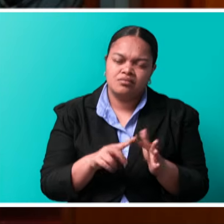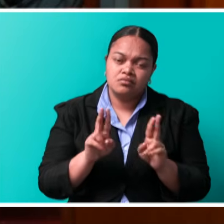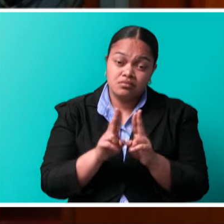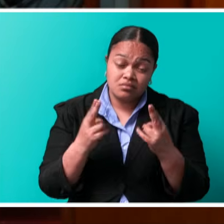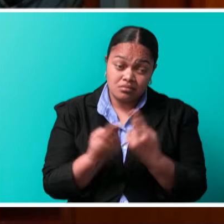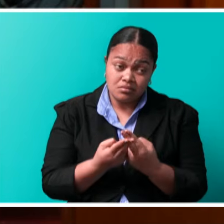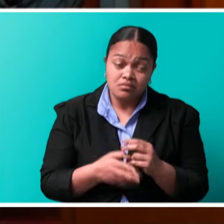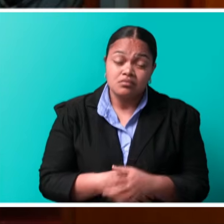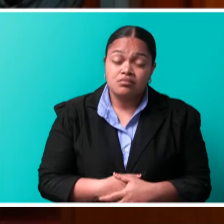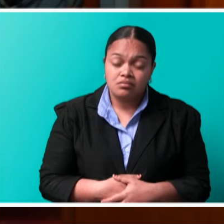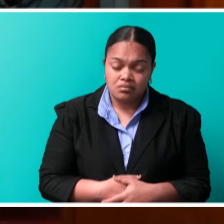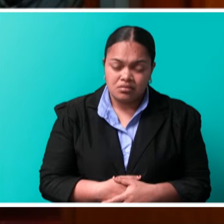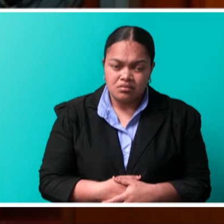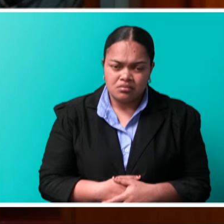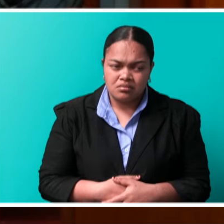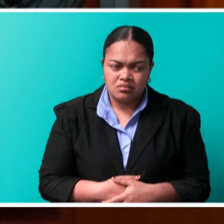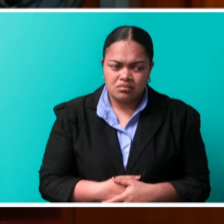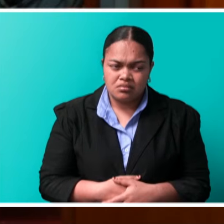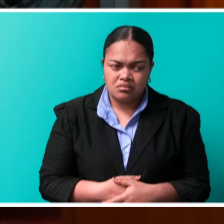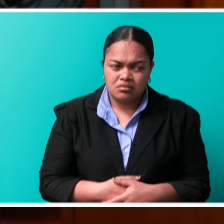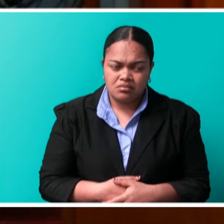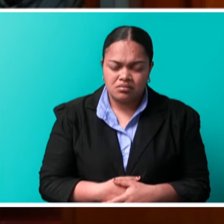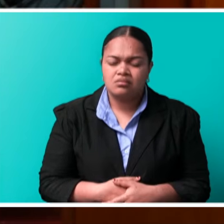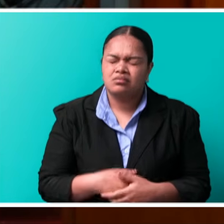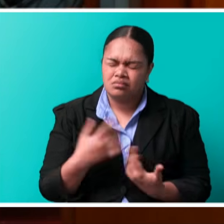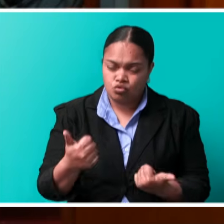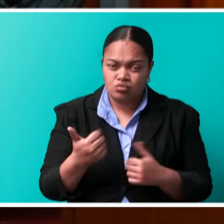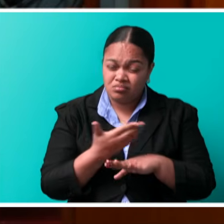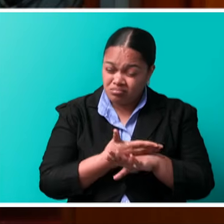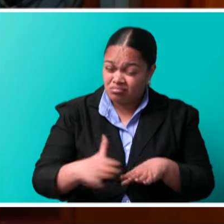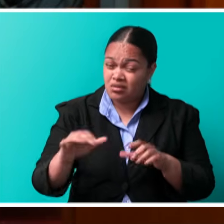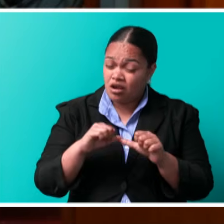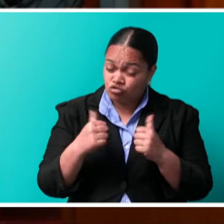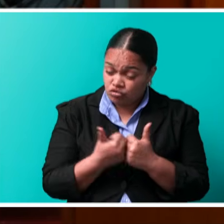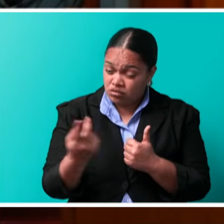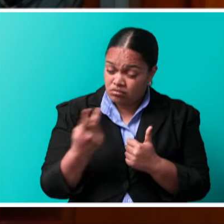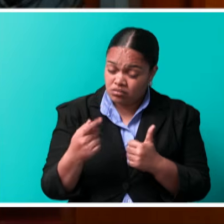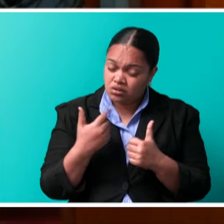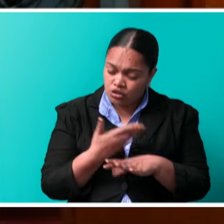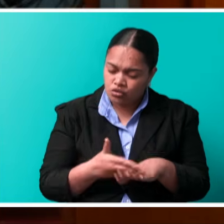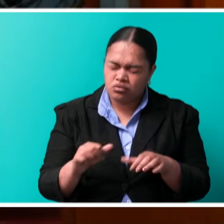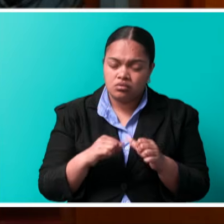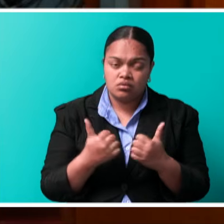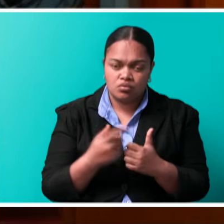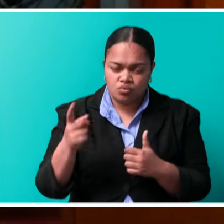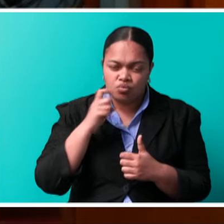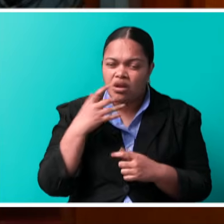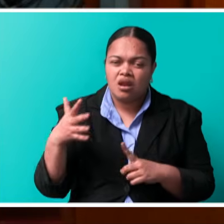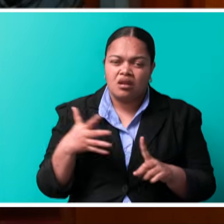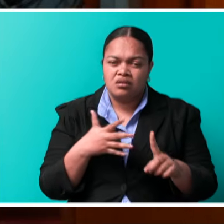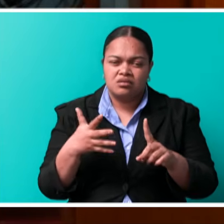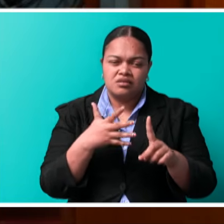Alliance. These are two transformative agreements that will usher Fiji into a new